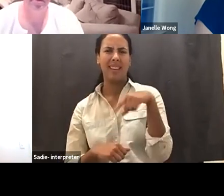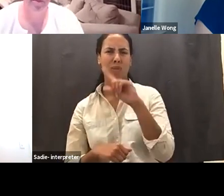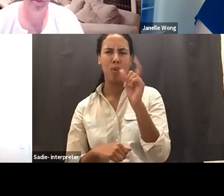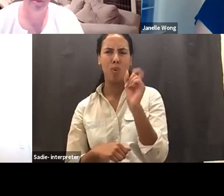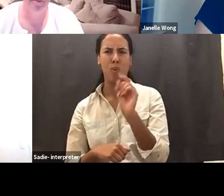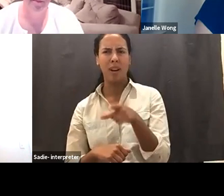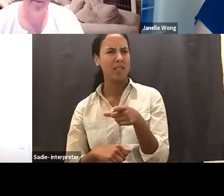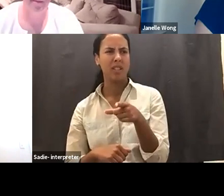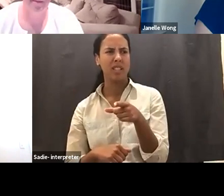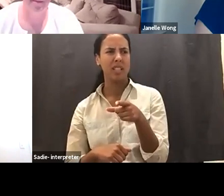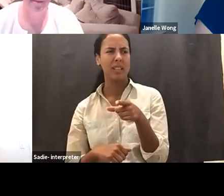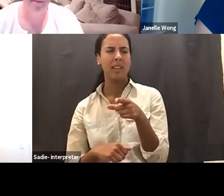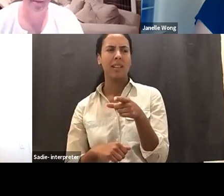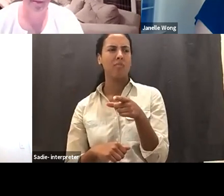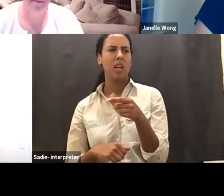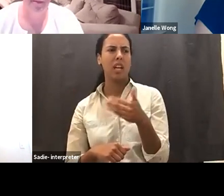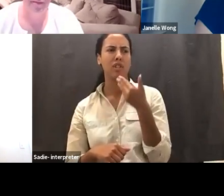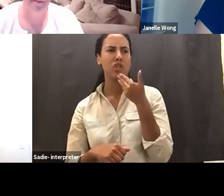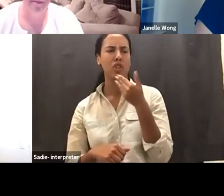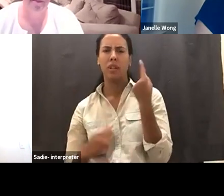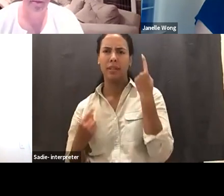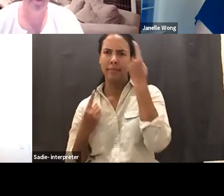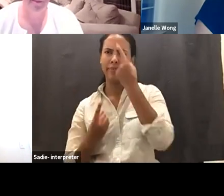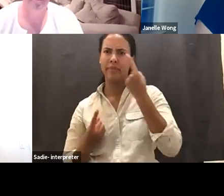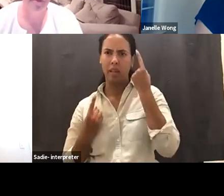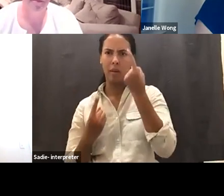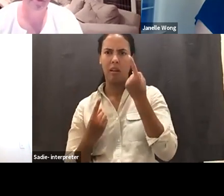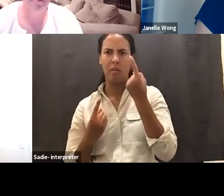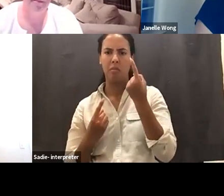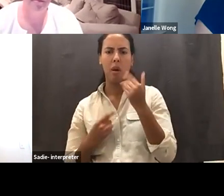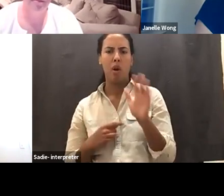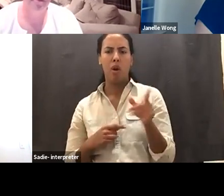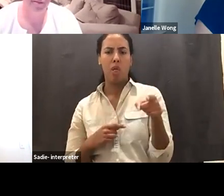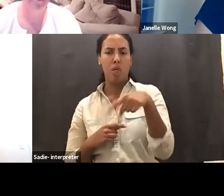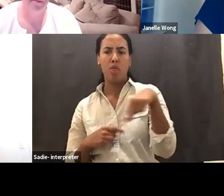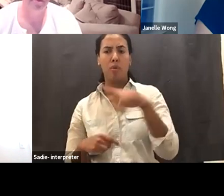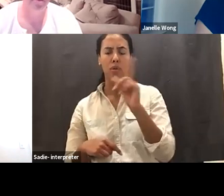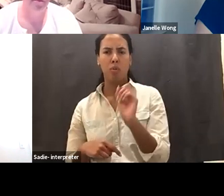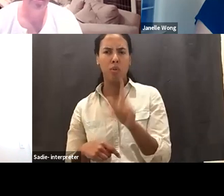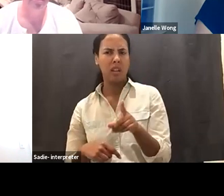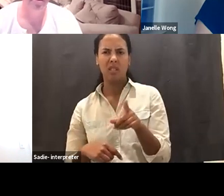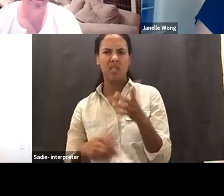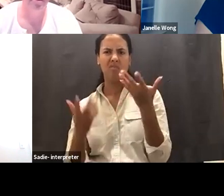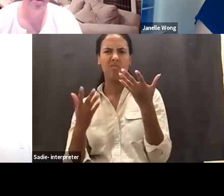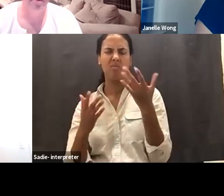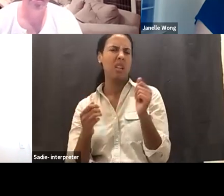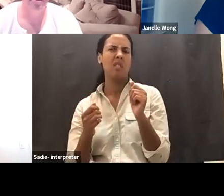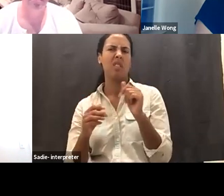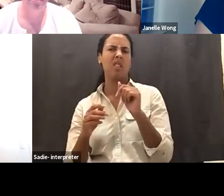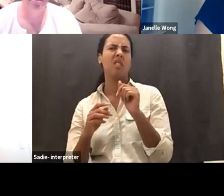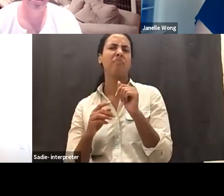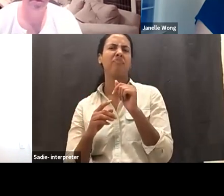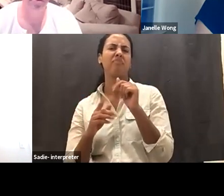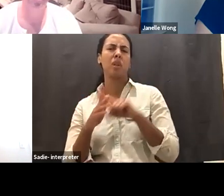people. And it was meant to be more of a starting point than to have people come to a conclusion. So it was